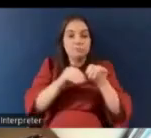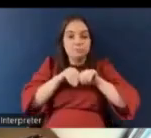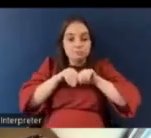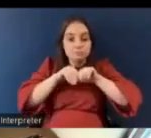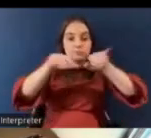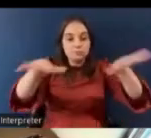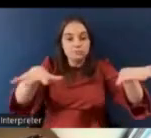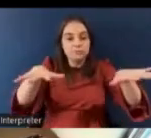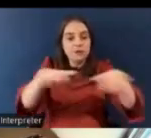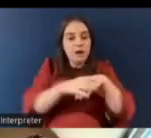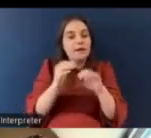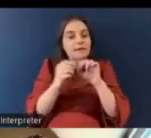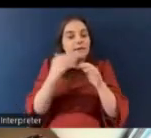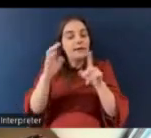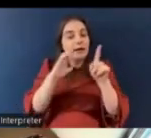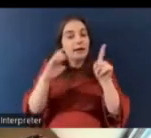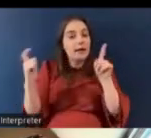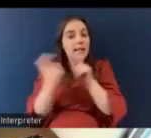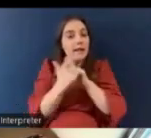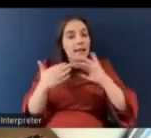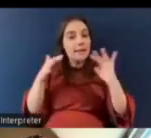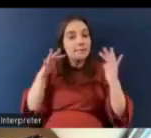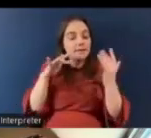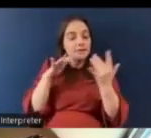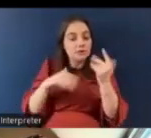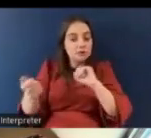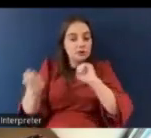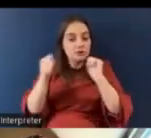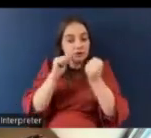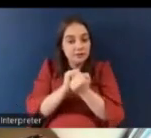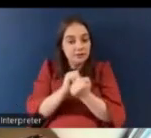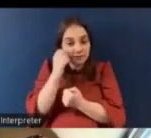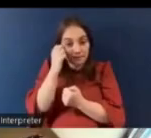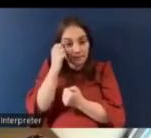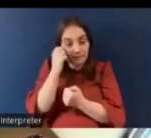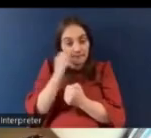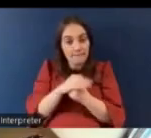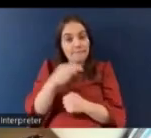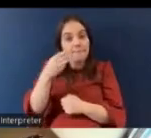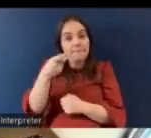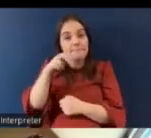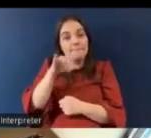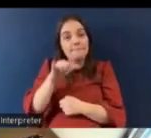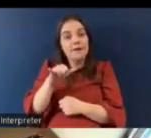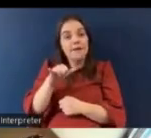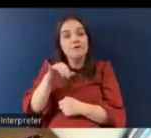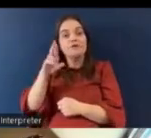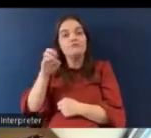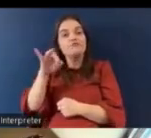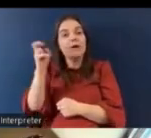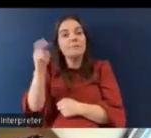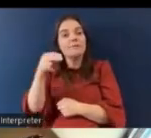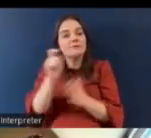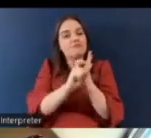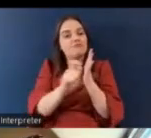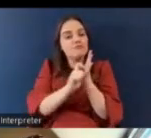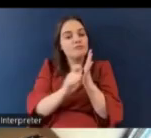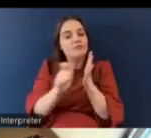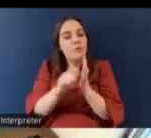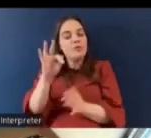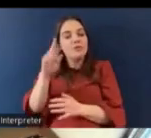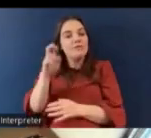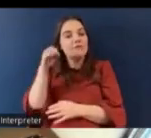climate change as an issue for community work. And Mary Robinson, in fact, wrote the foreword to that publication. I think Chloe's going to pop